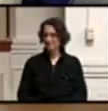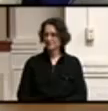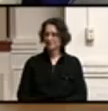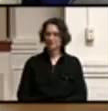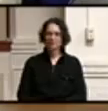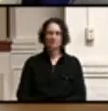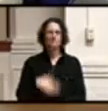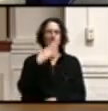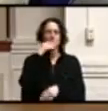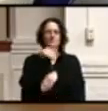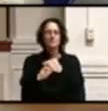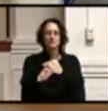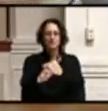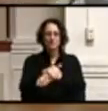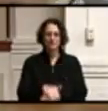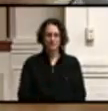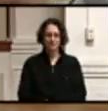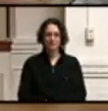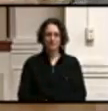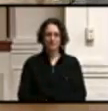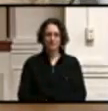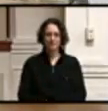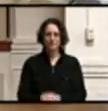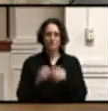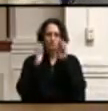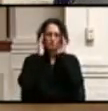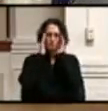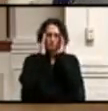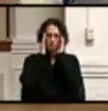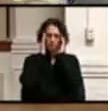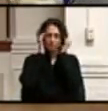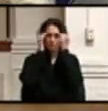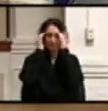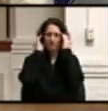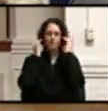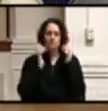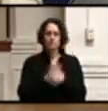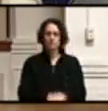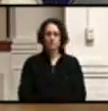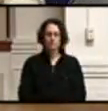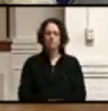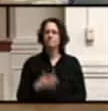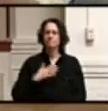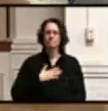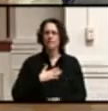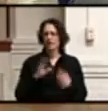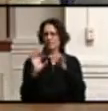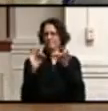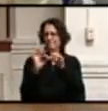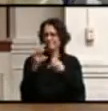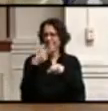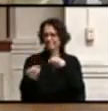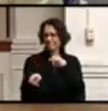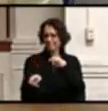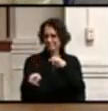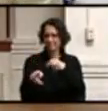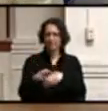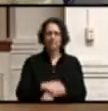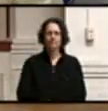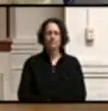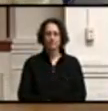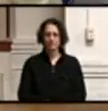Good evening, everyone. Hey, it's magic. Just a really quick report on the progress of the police and